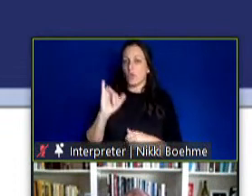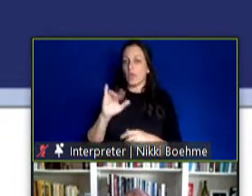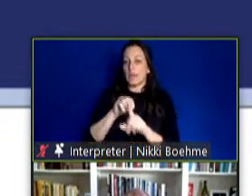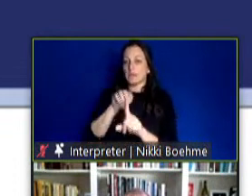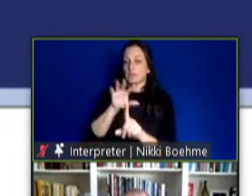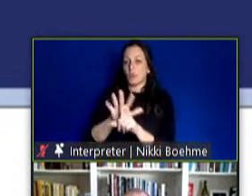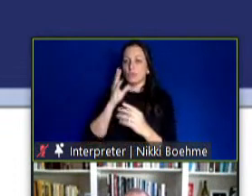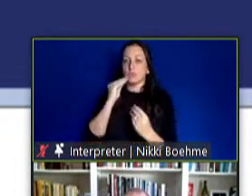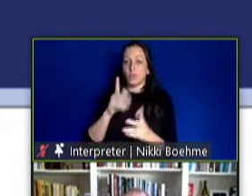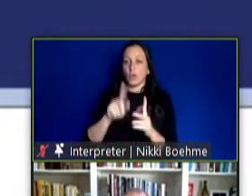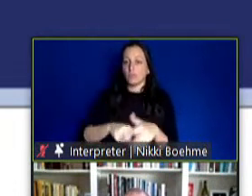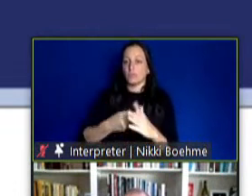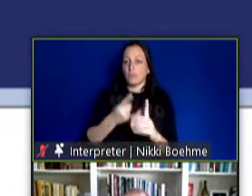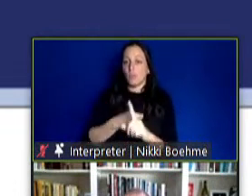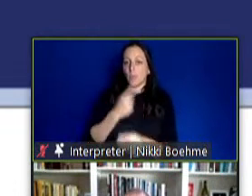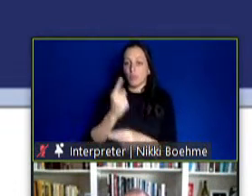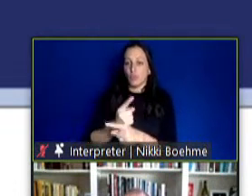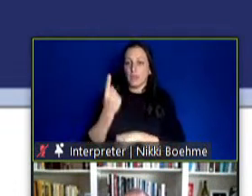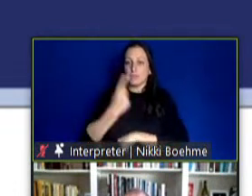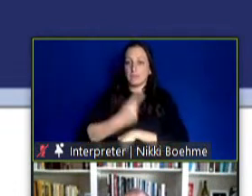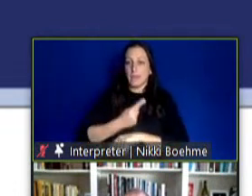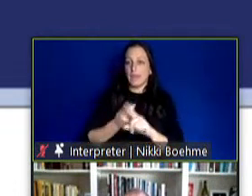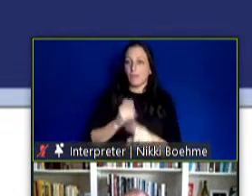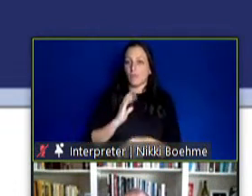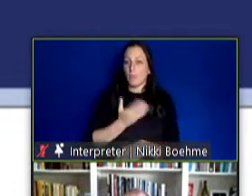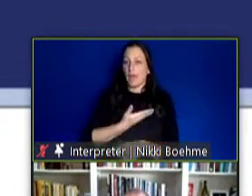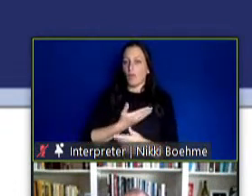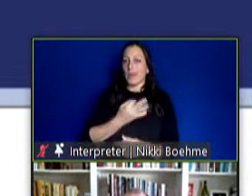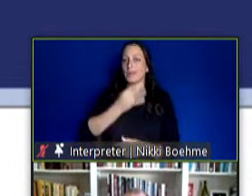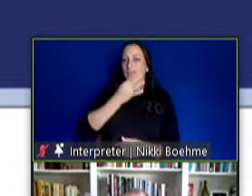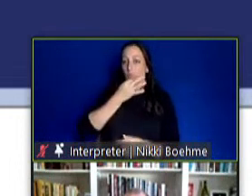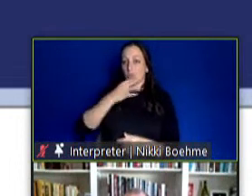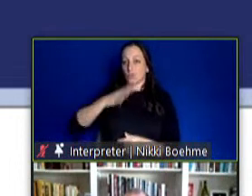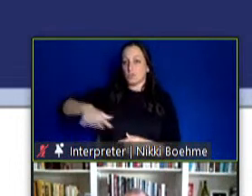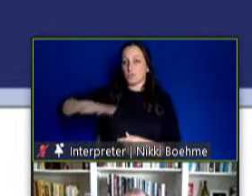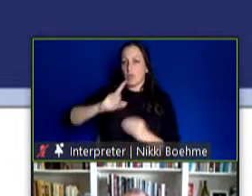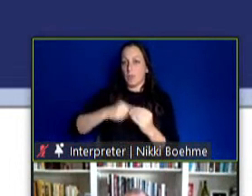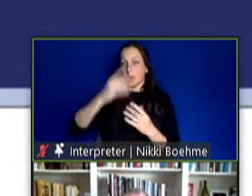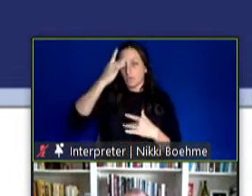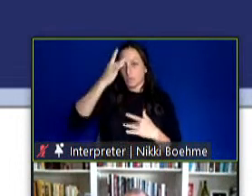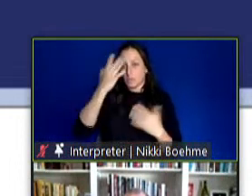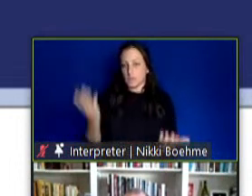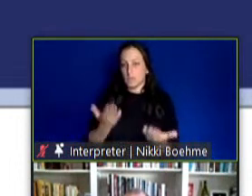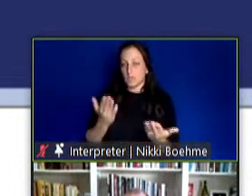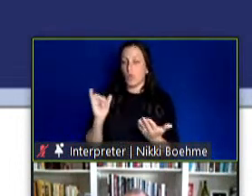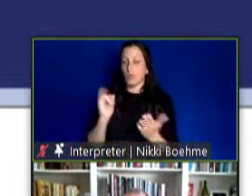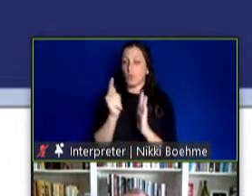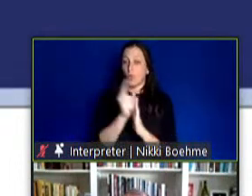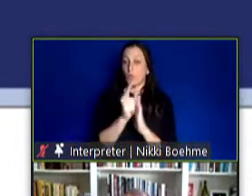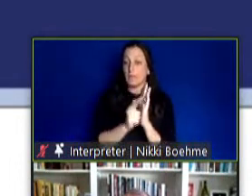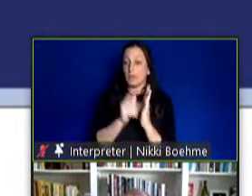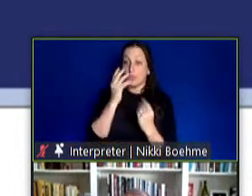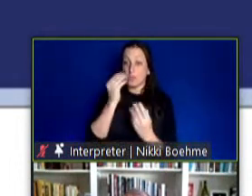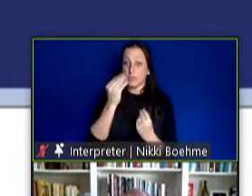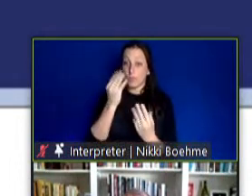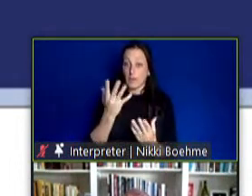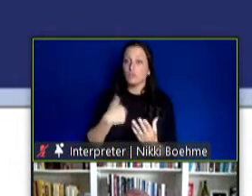the parameters from our epidemiologists here in the state. Again, the legal acknowledgement that they are sharing accurate